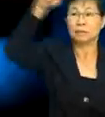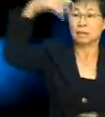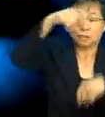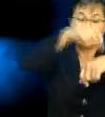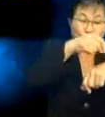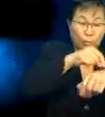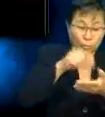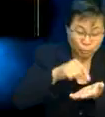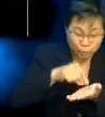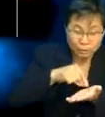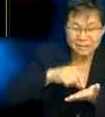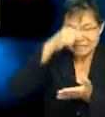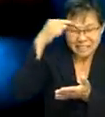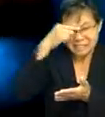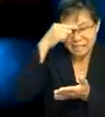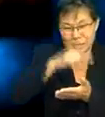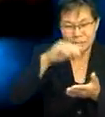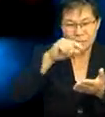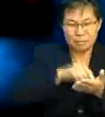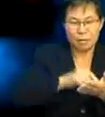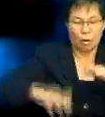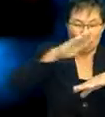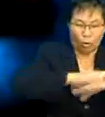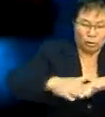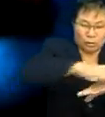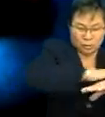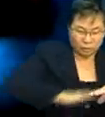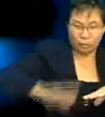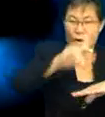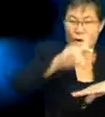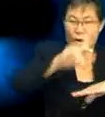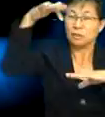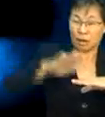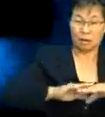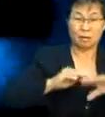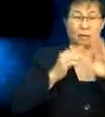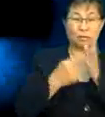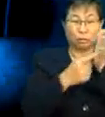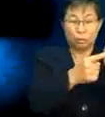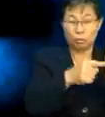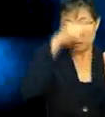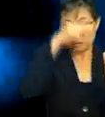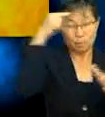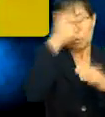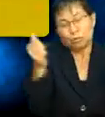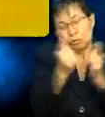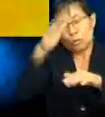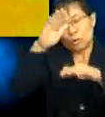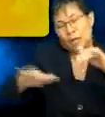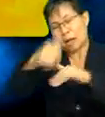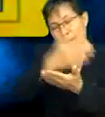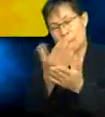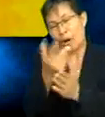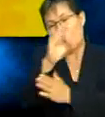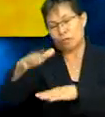Sunspots are dark patches on the surface of the sun. They appear dark because they are cooler than other parts